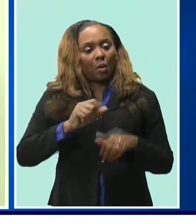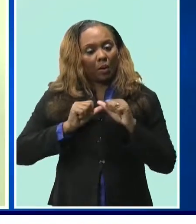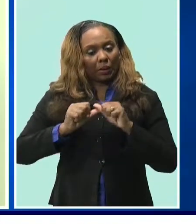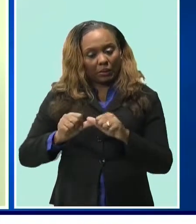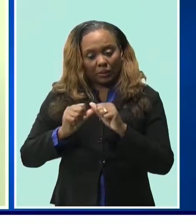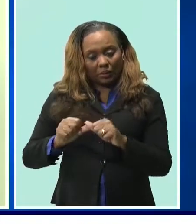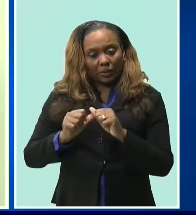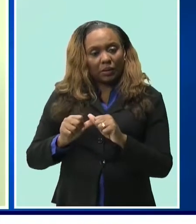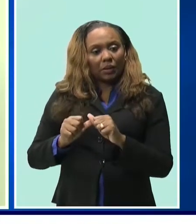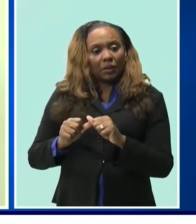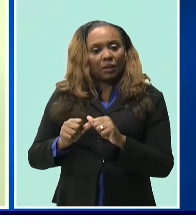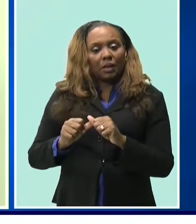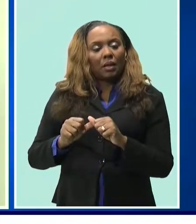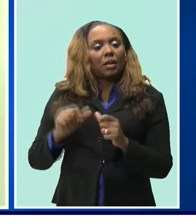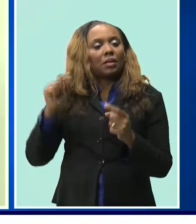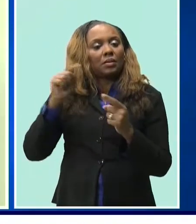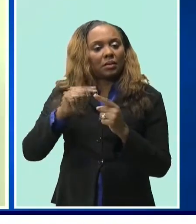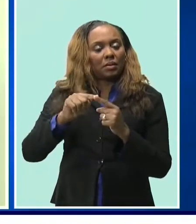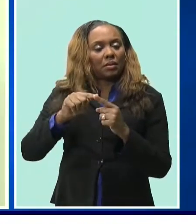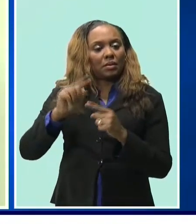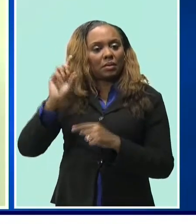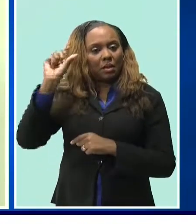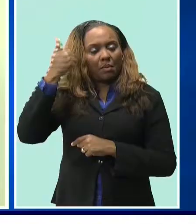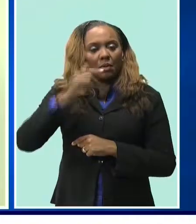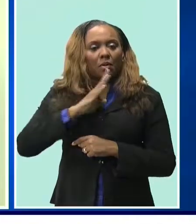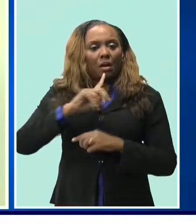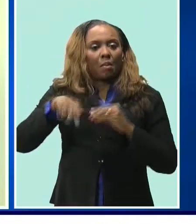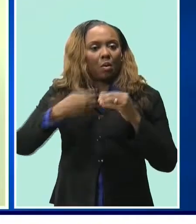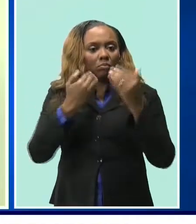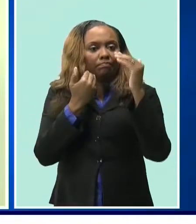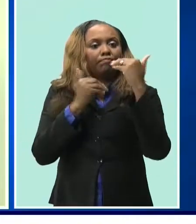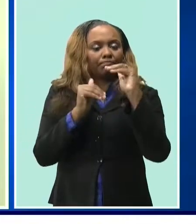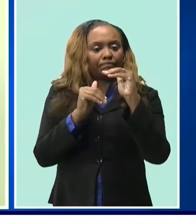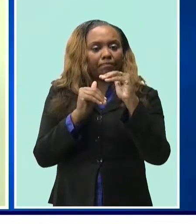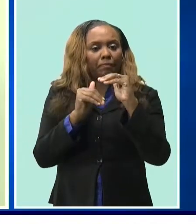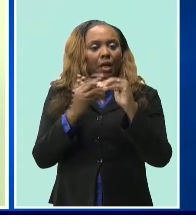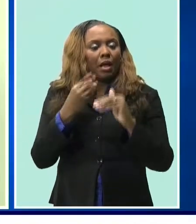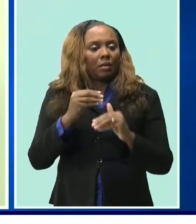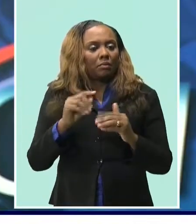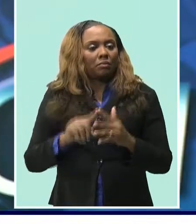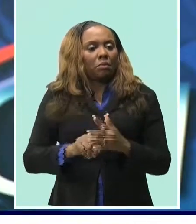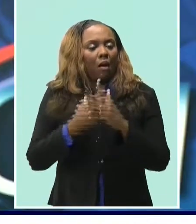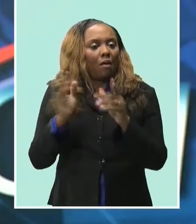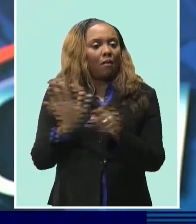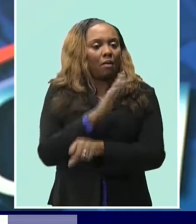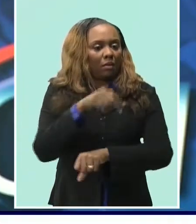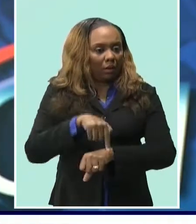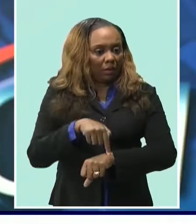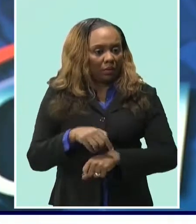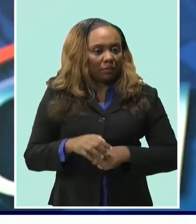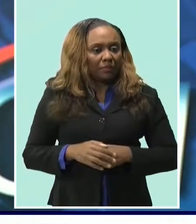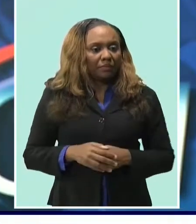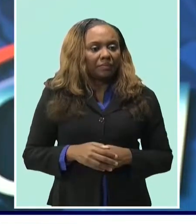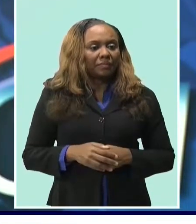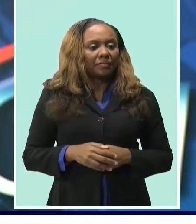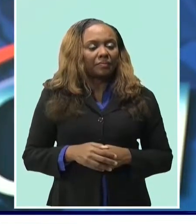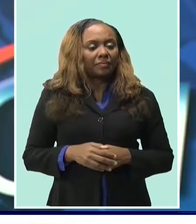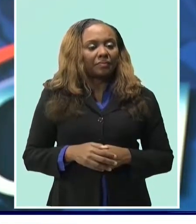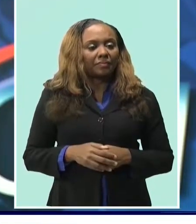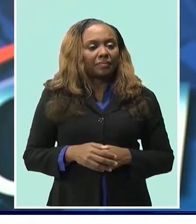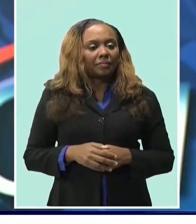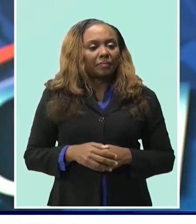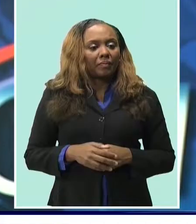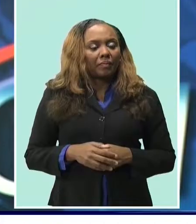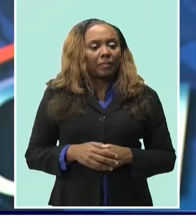until further instructions are given with regards to the curfew and being able to start back up full time. Since the announcement was made by